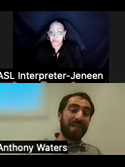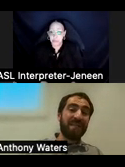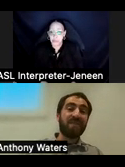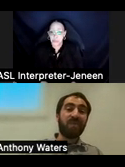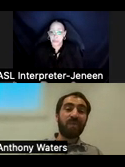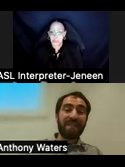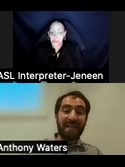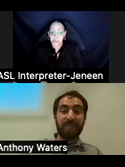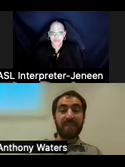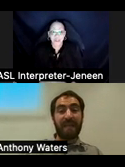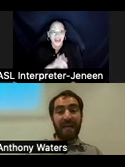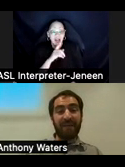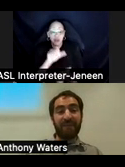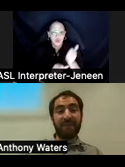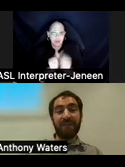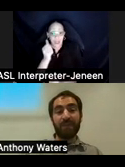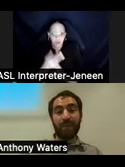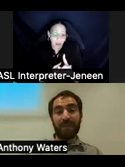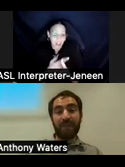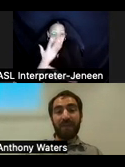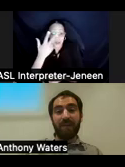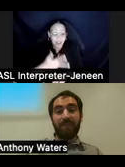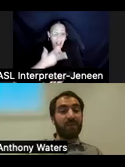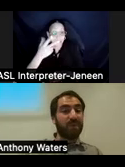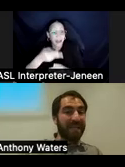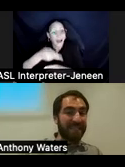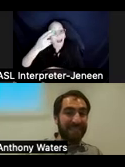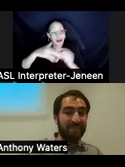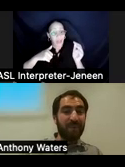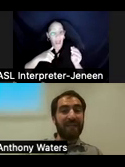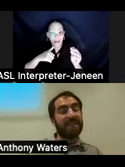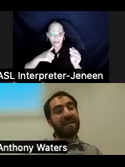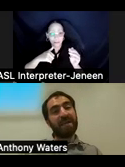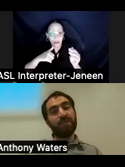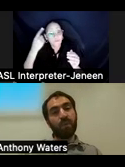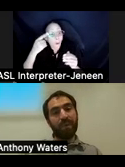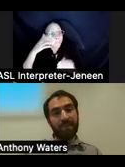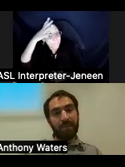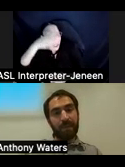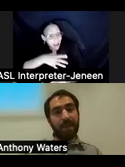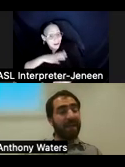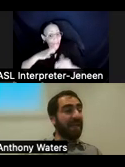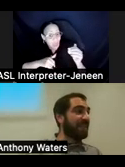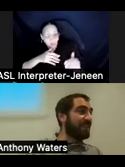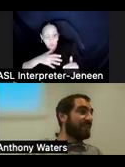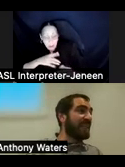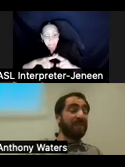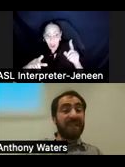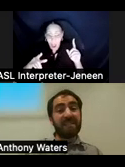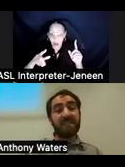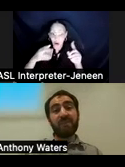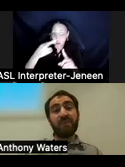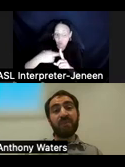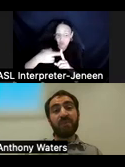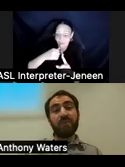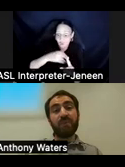for men is 3 times higher than it is for women, but the suicide attempt rate is higher for women. And that